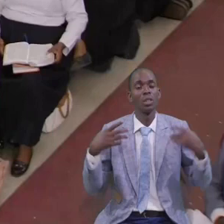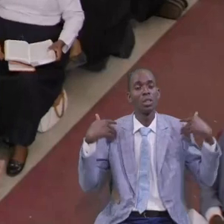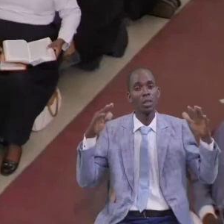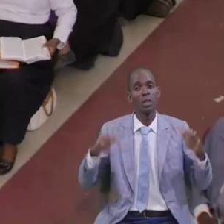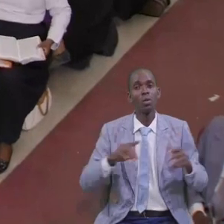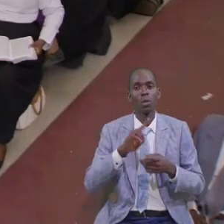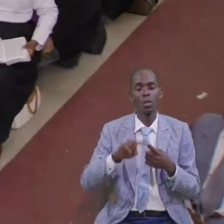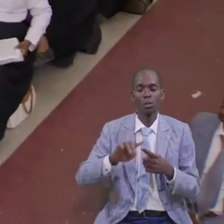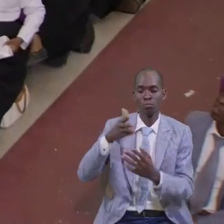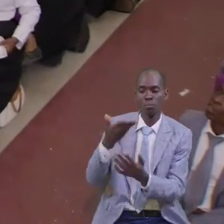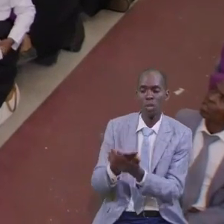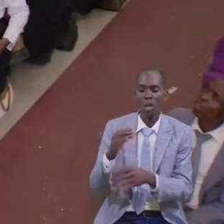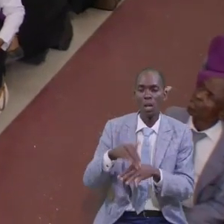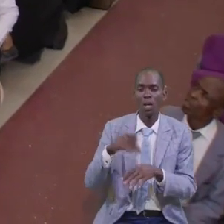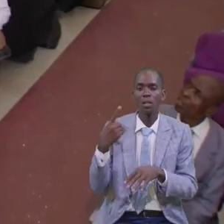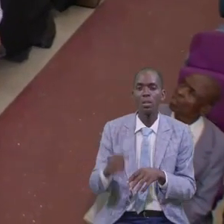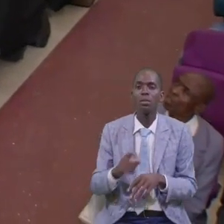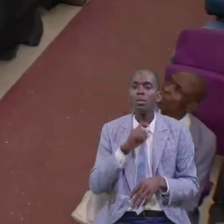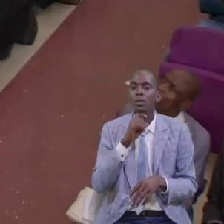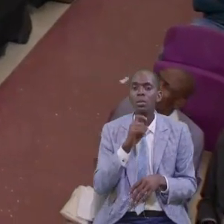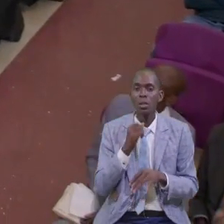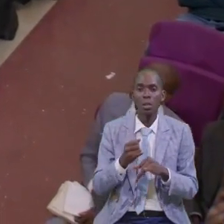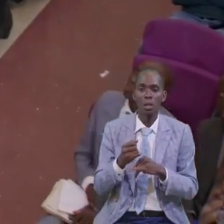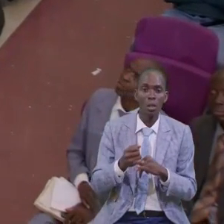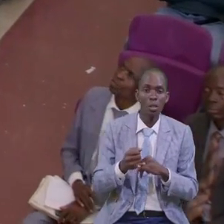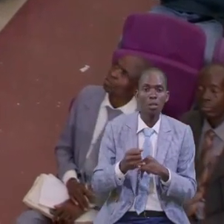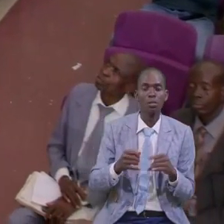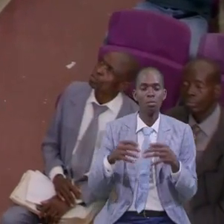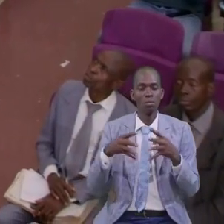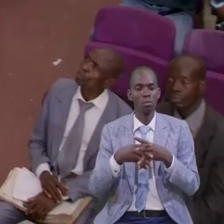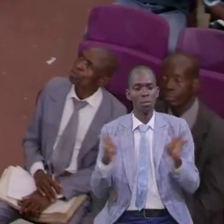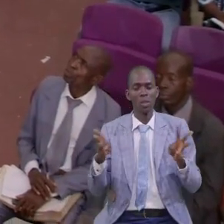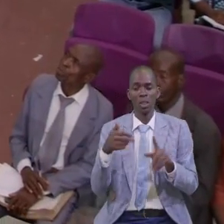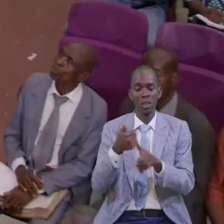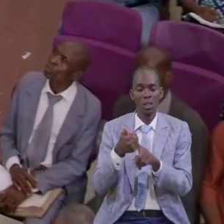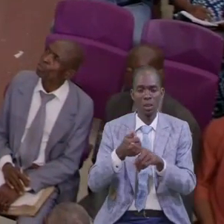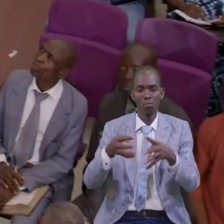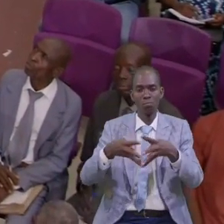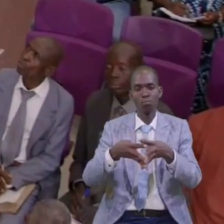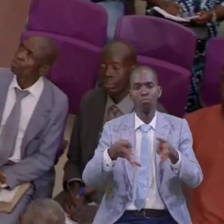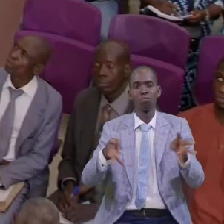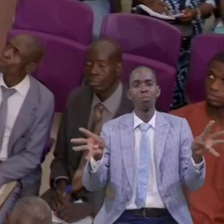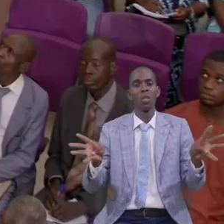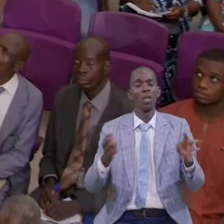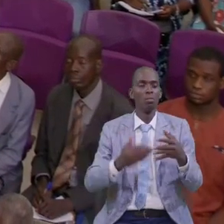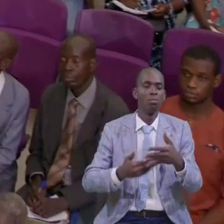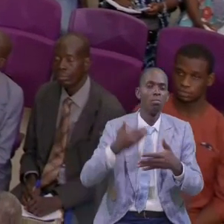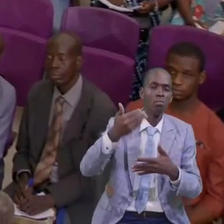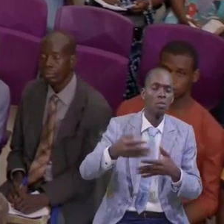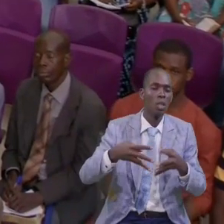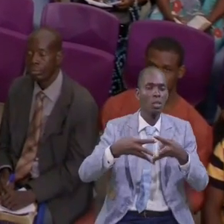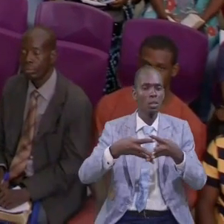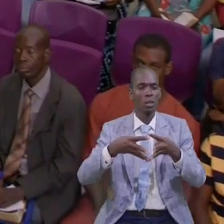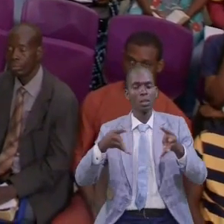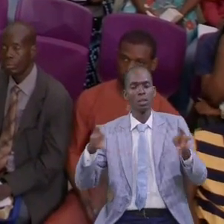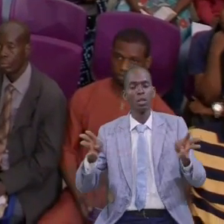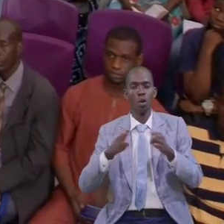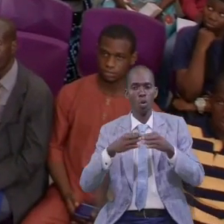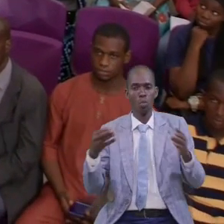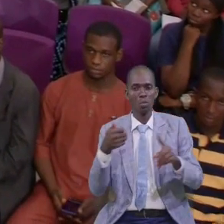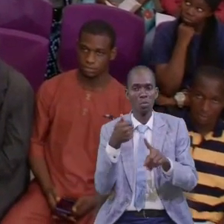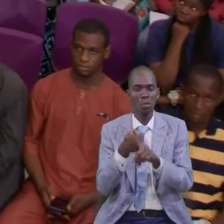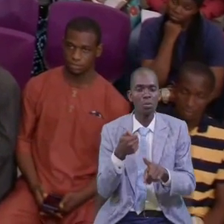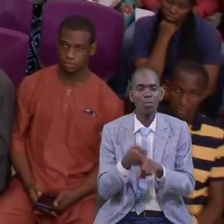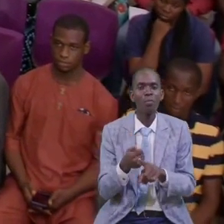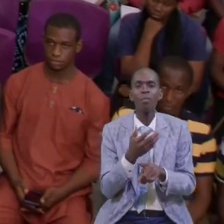iron gate, it opened automatically by itself, and then to the next iron door, it opened automatically by